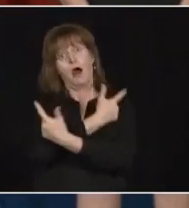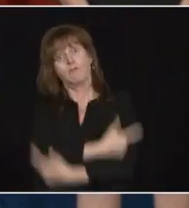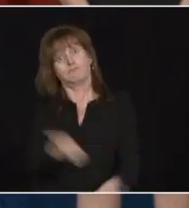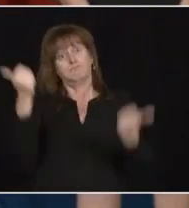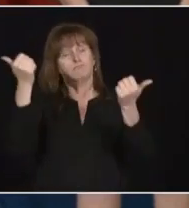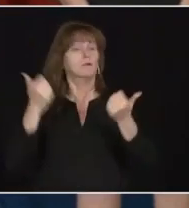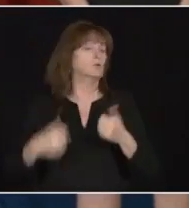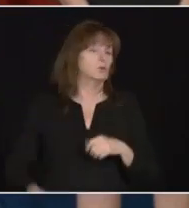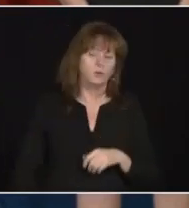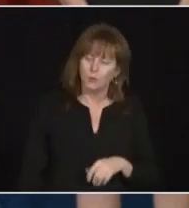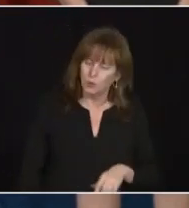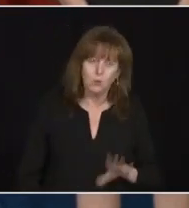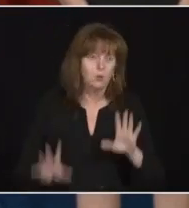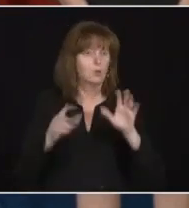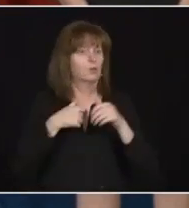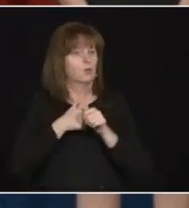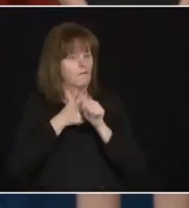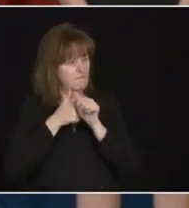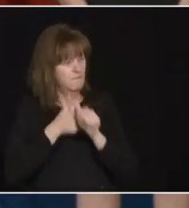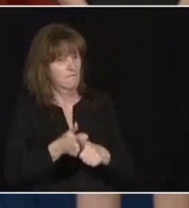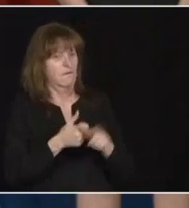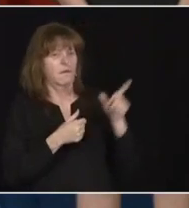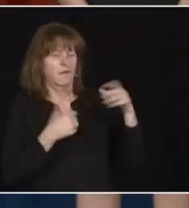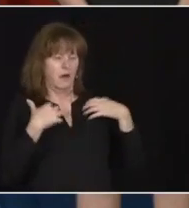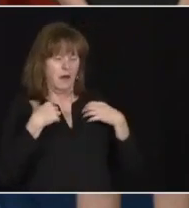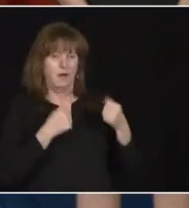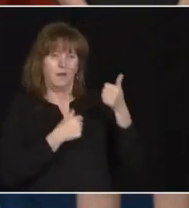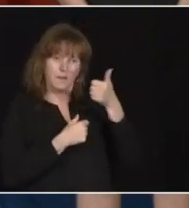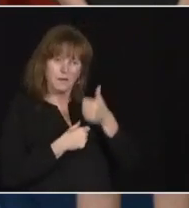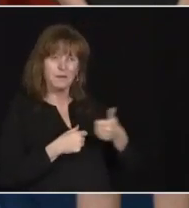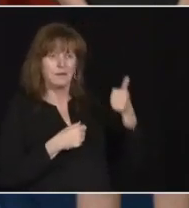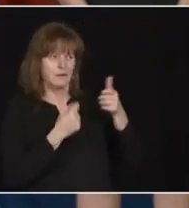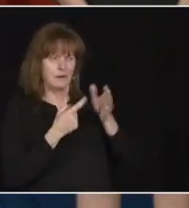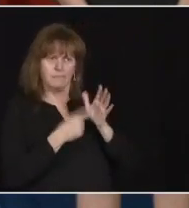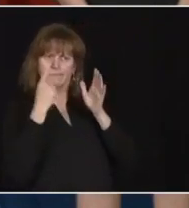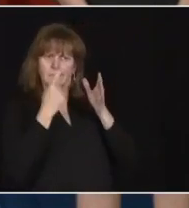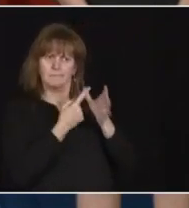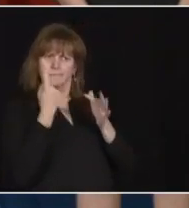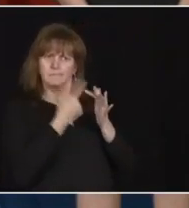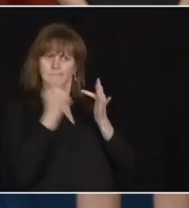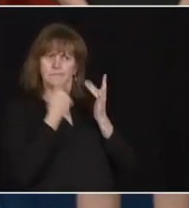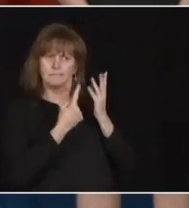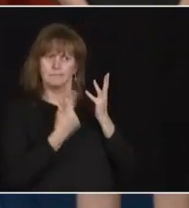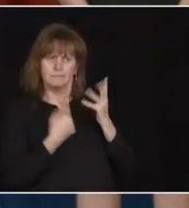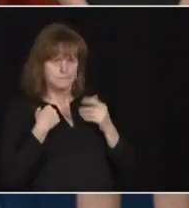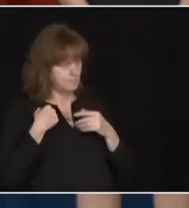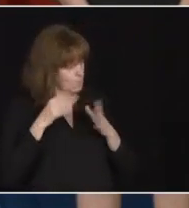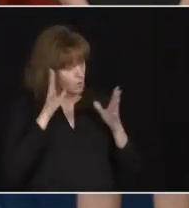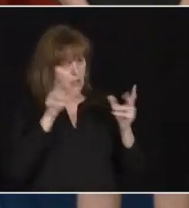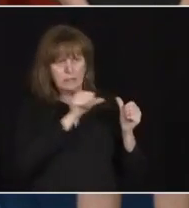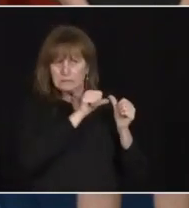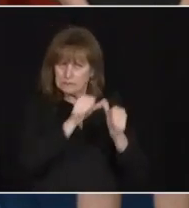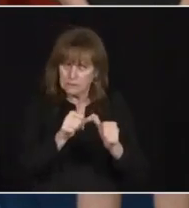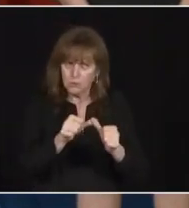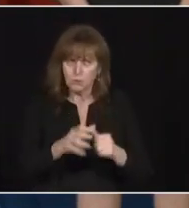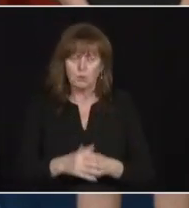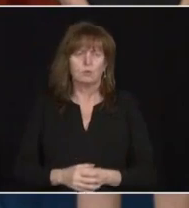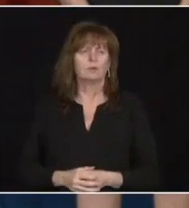protocol of the Chief Medical Officer, and we're going to continue making sure that we take those measures.